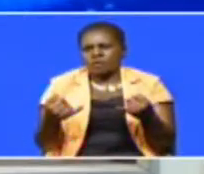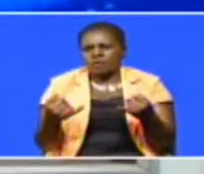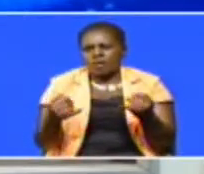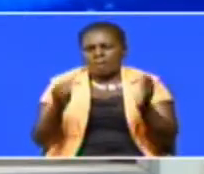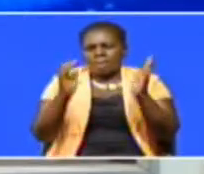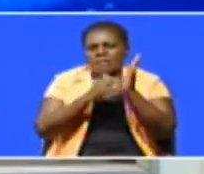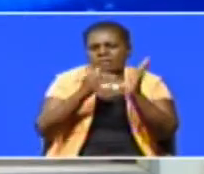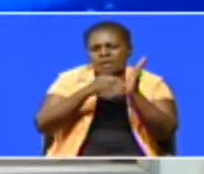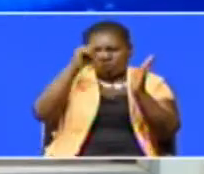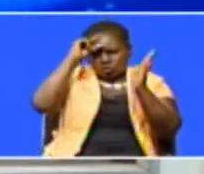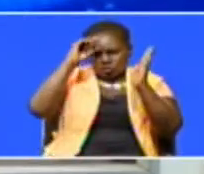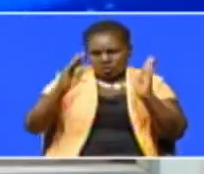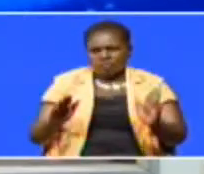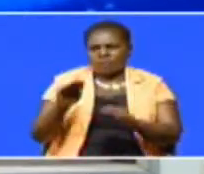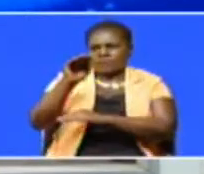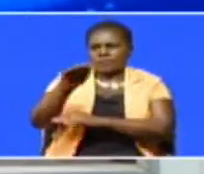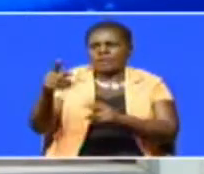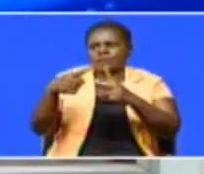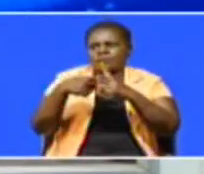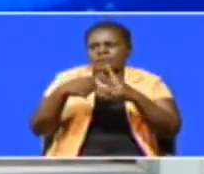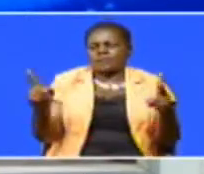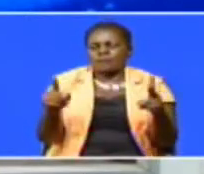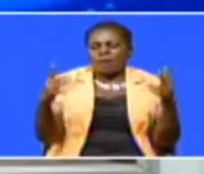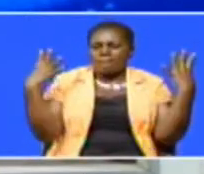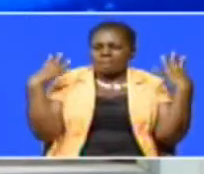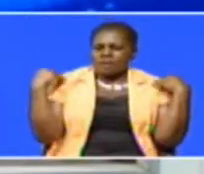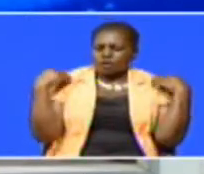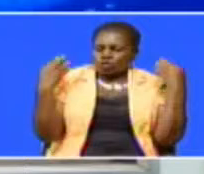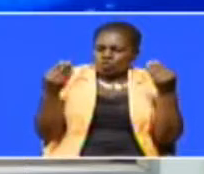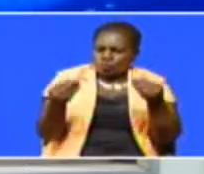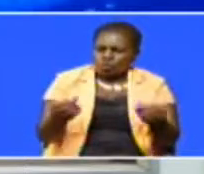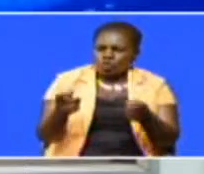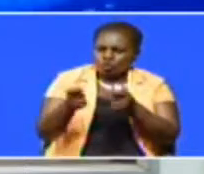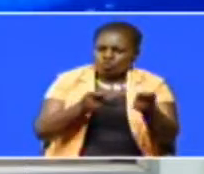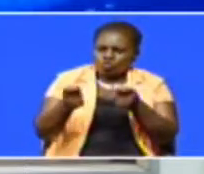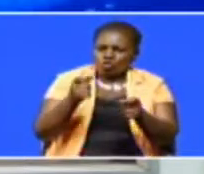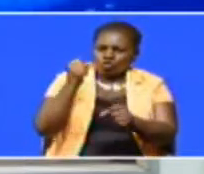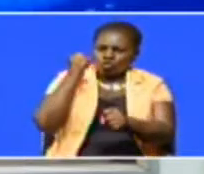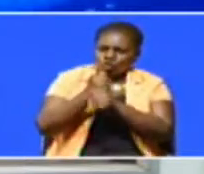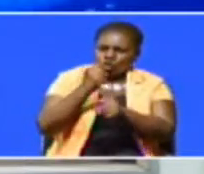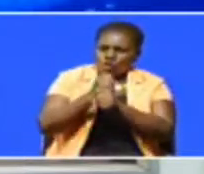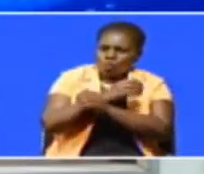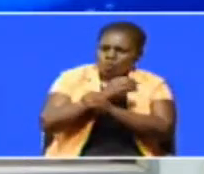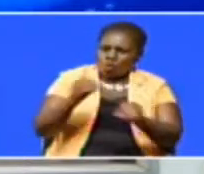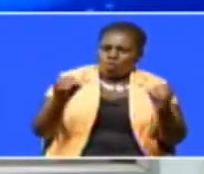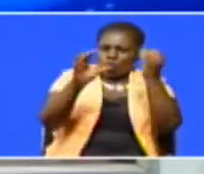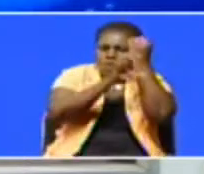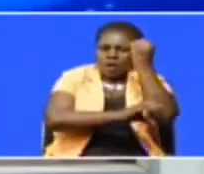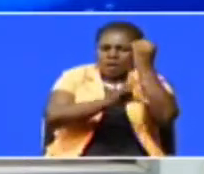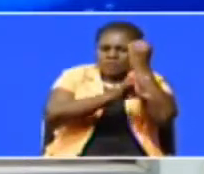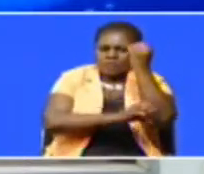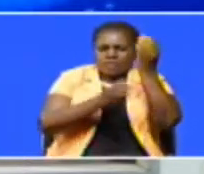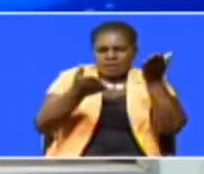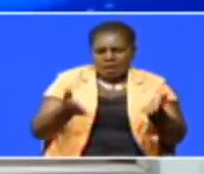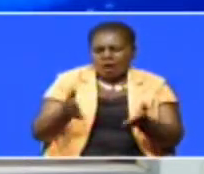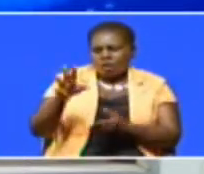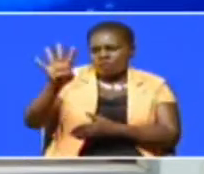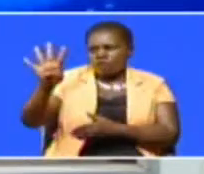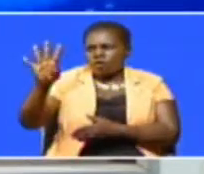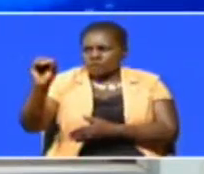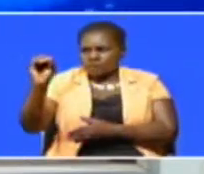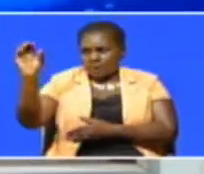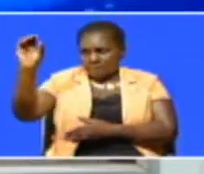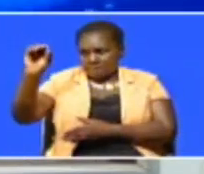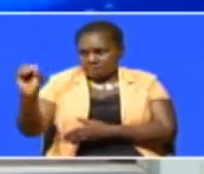Alfred Mutua called for the rollout of practical solutions to curb the high unemployment rates in the country, now standing at 40%.